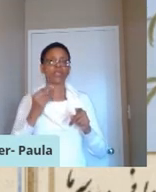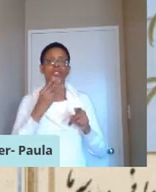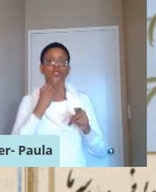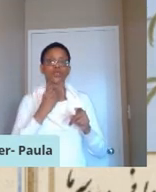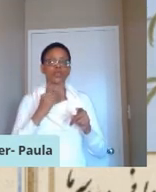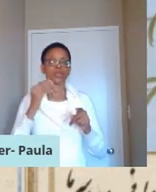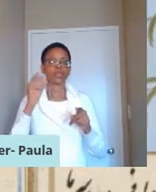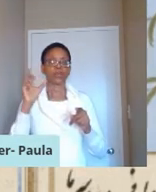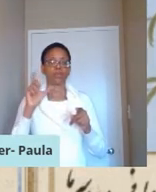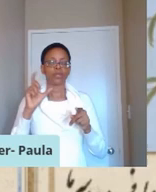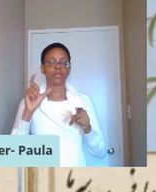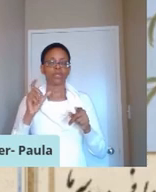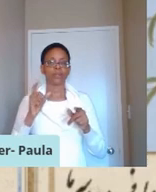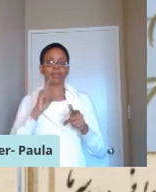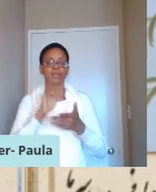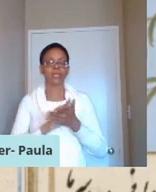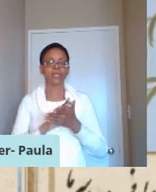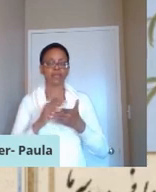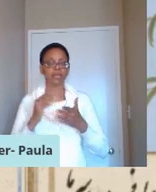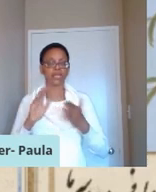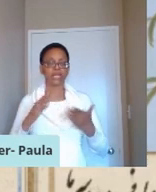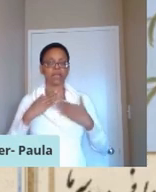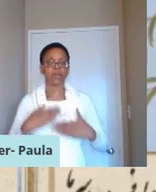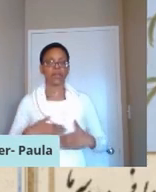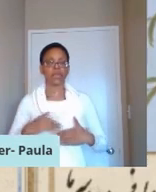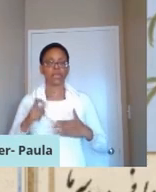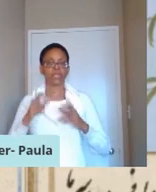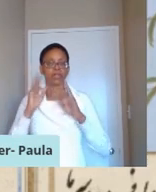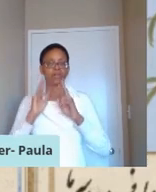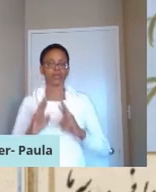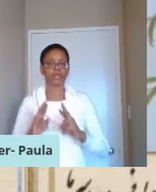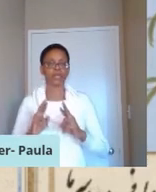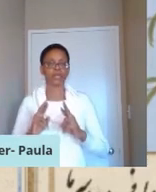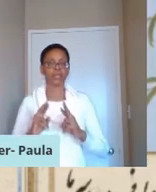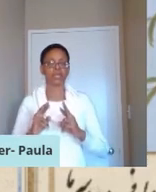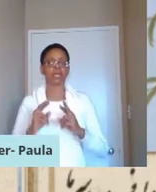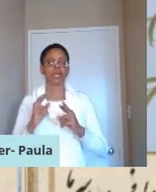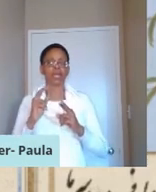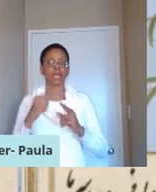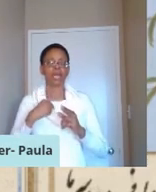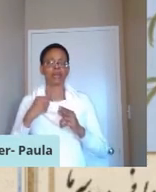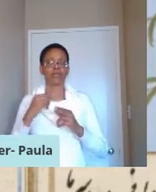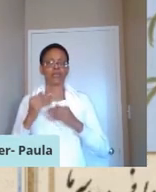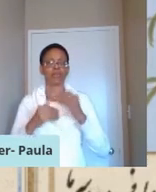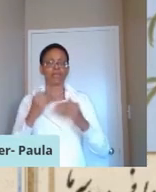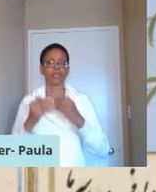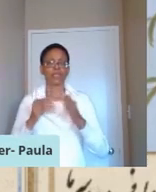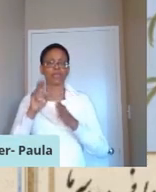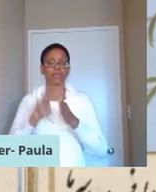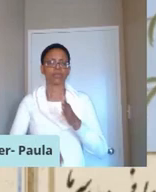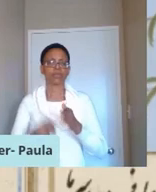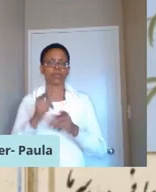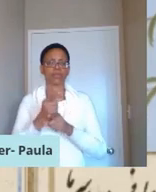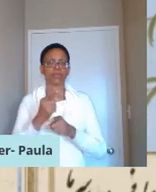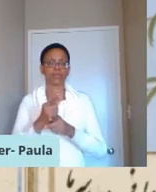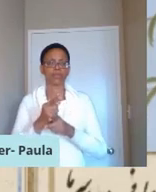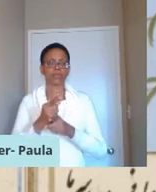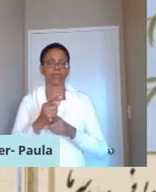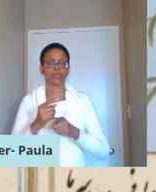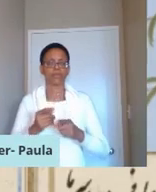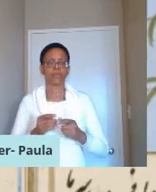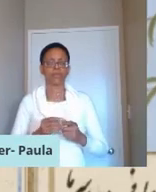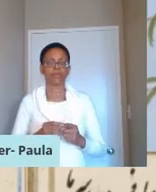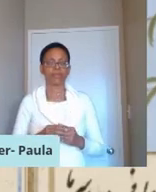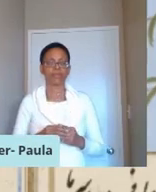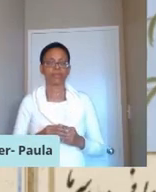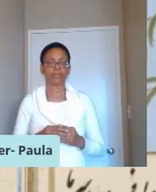believe in the sanctity of the dead body and religious burial. Such advocacy also brought some relief for Muslim, Jewish, and